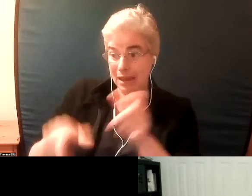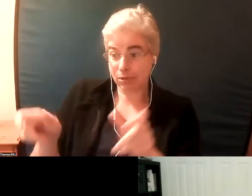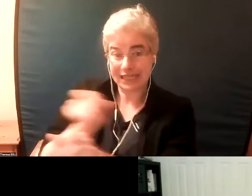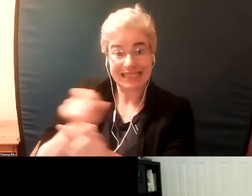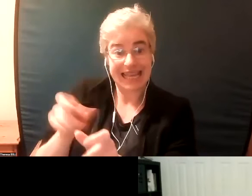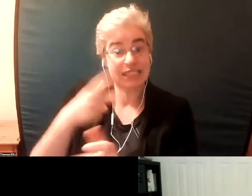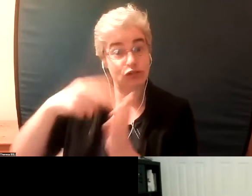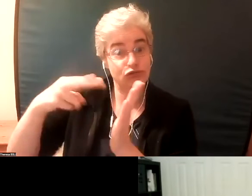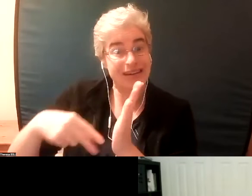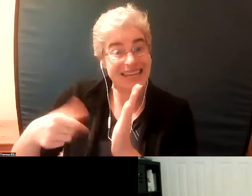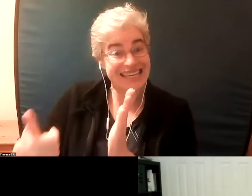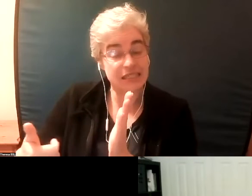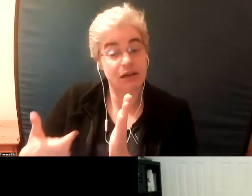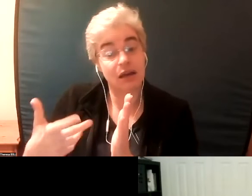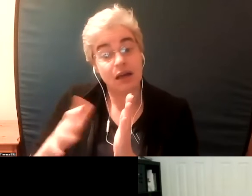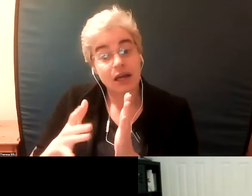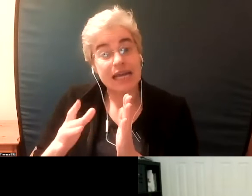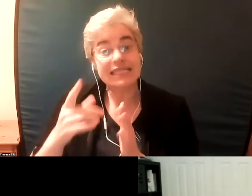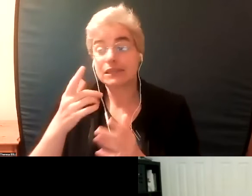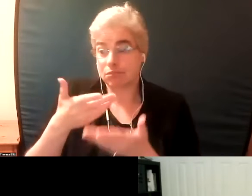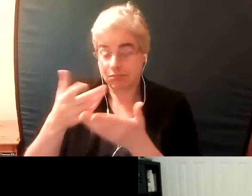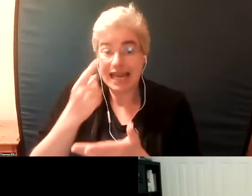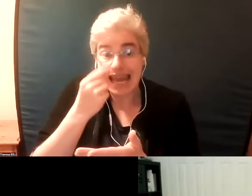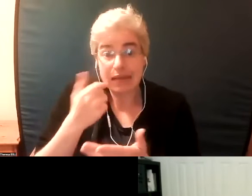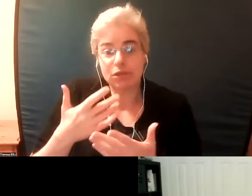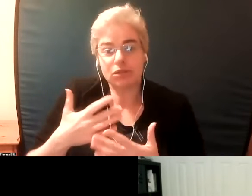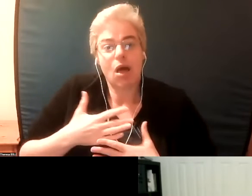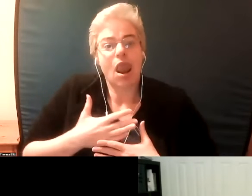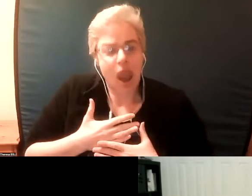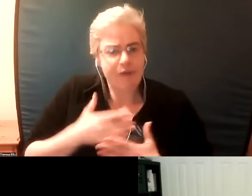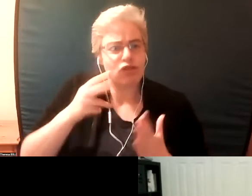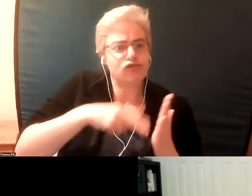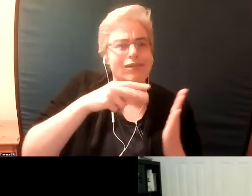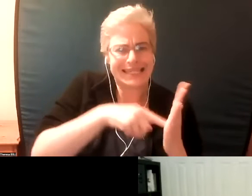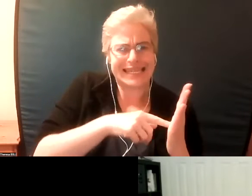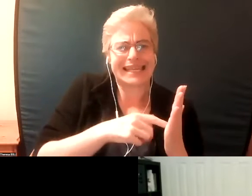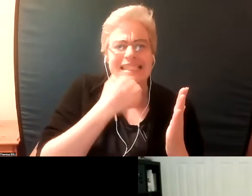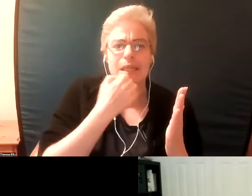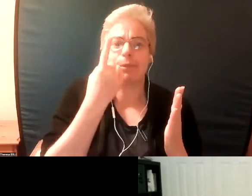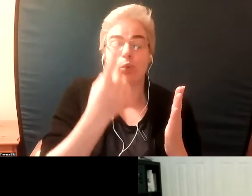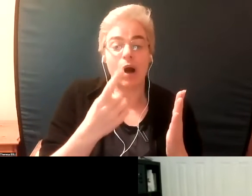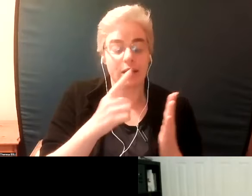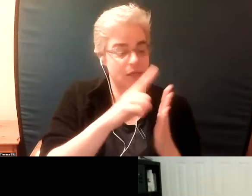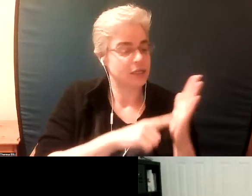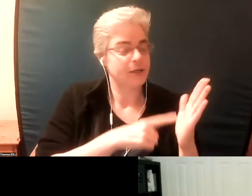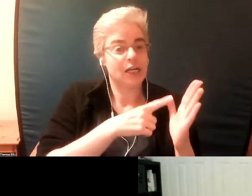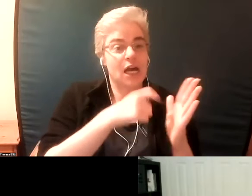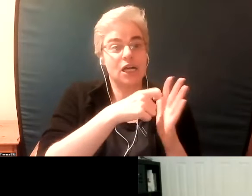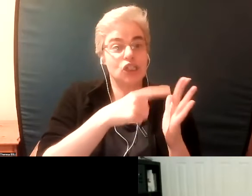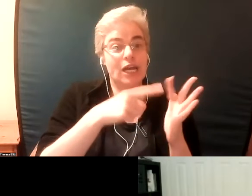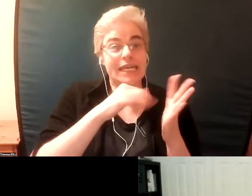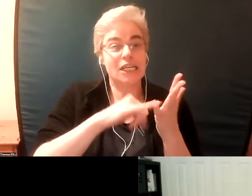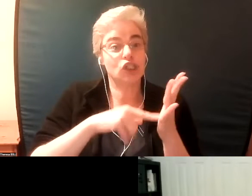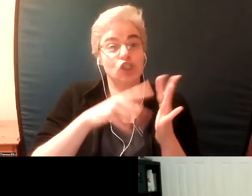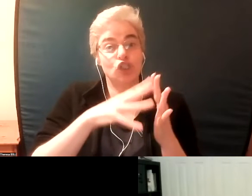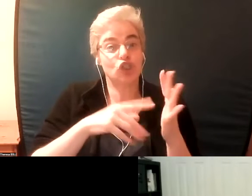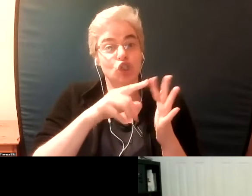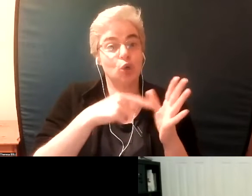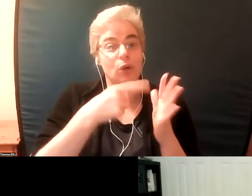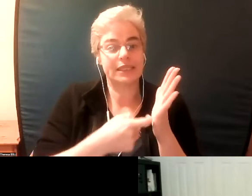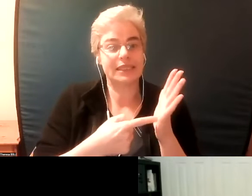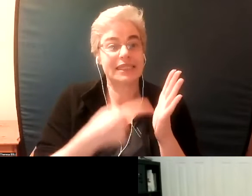is actually about enabling us to fall in love with that reading. Jackie Stewart said it was the